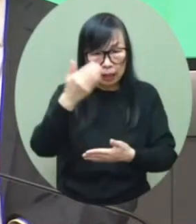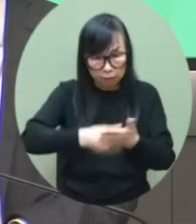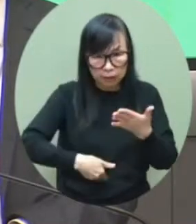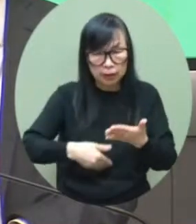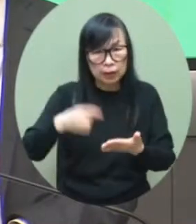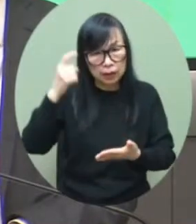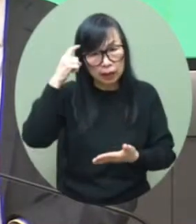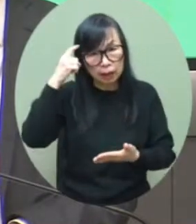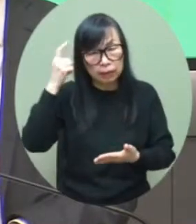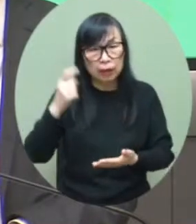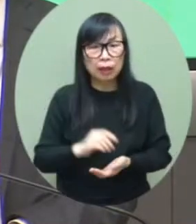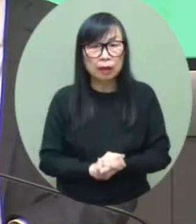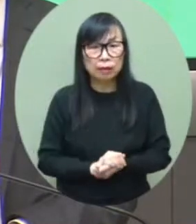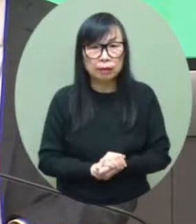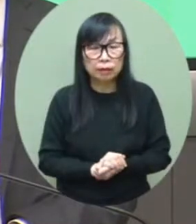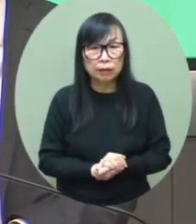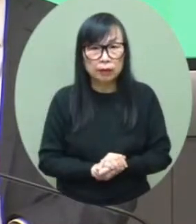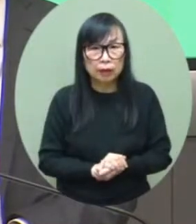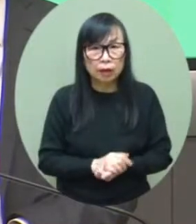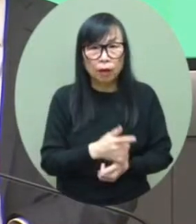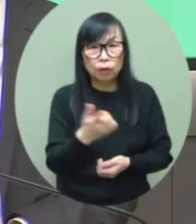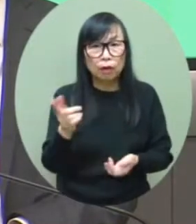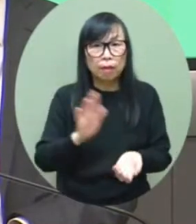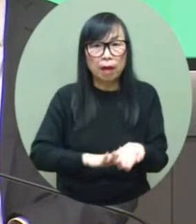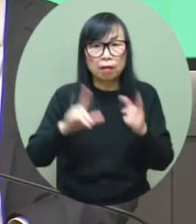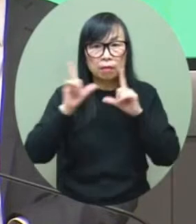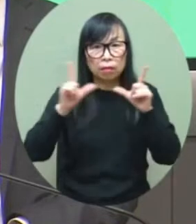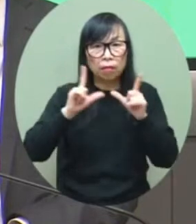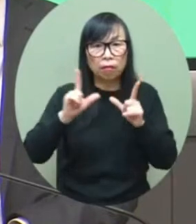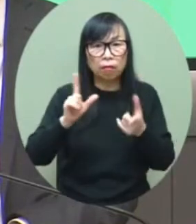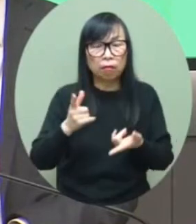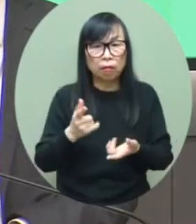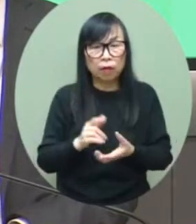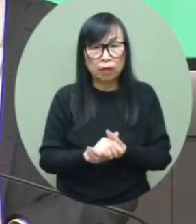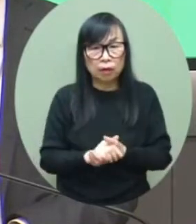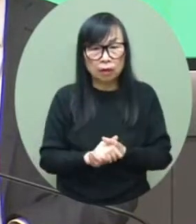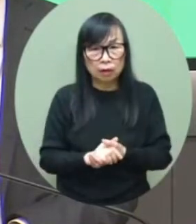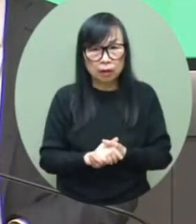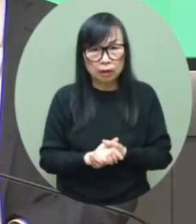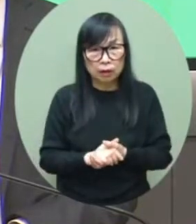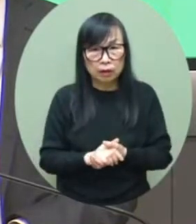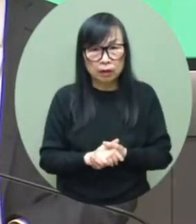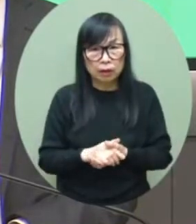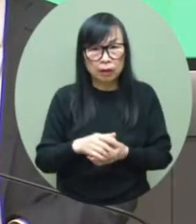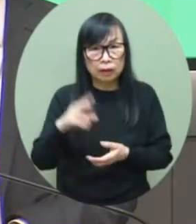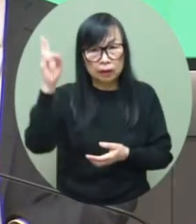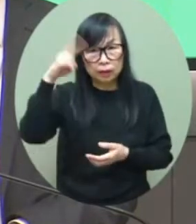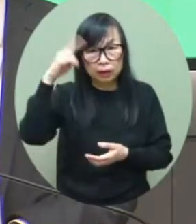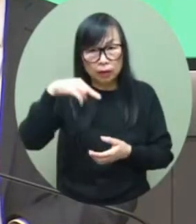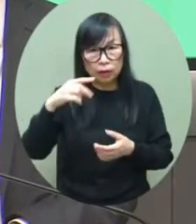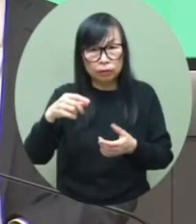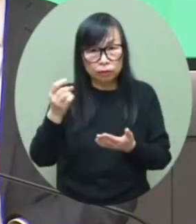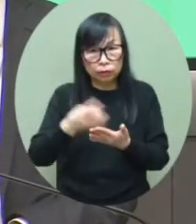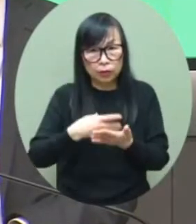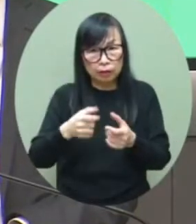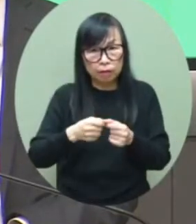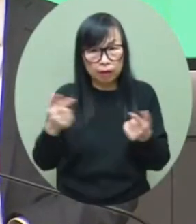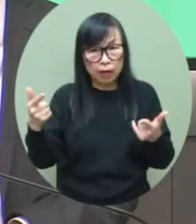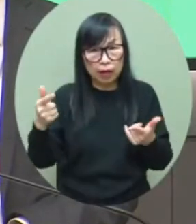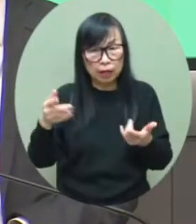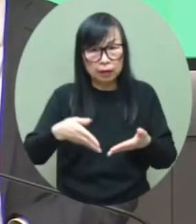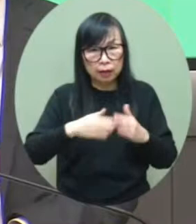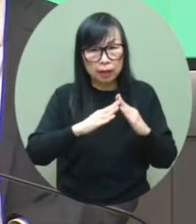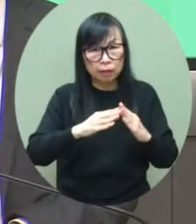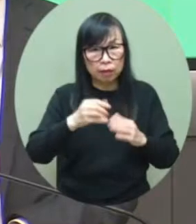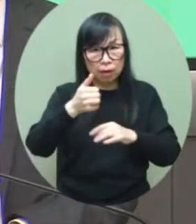but we know that the virus is less dangerous now. Many people actually are asymptomatic, even if they're